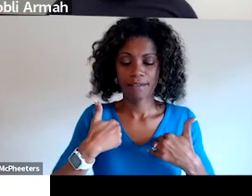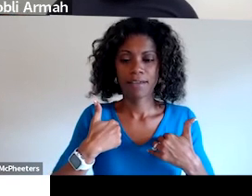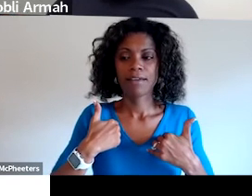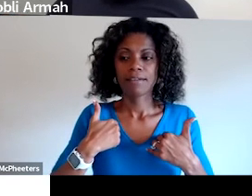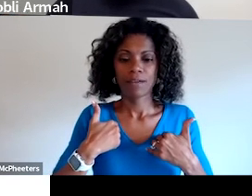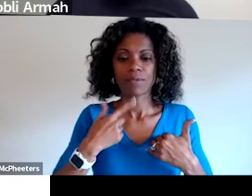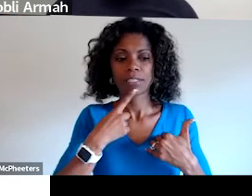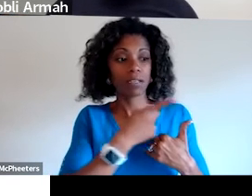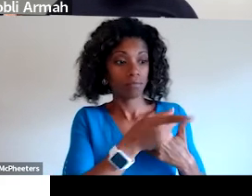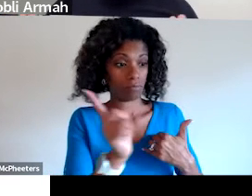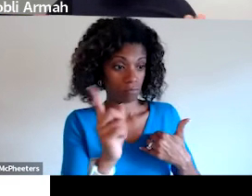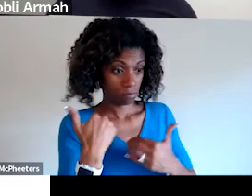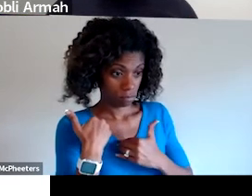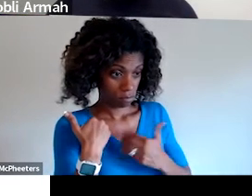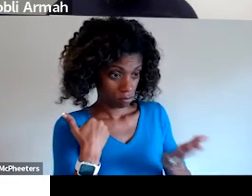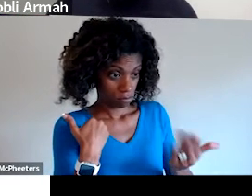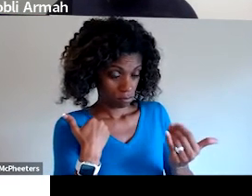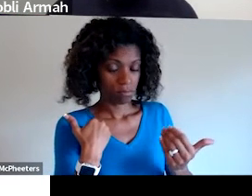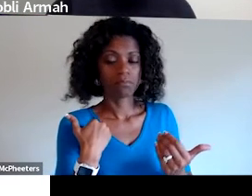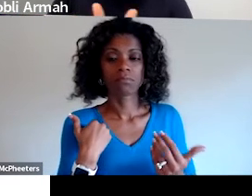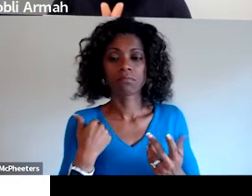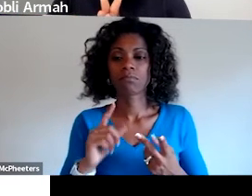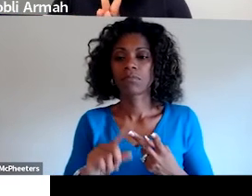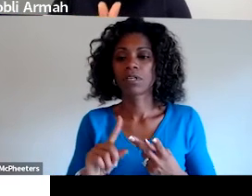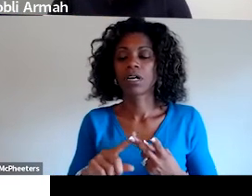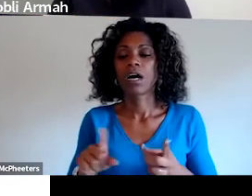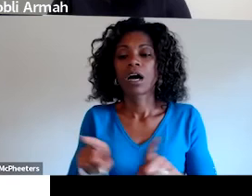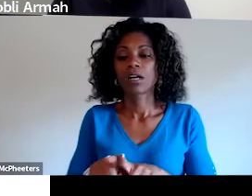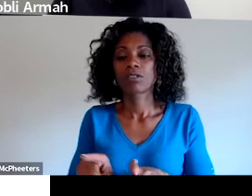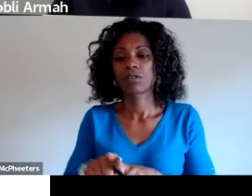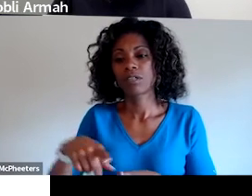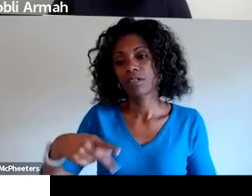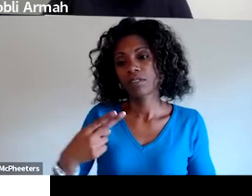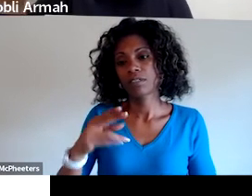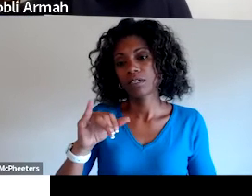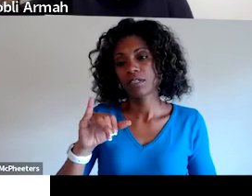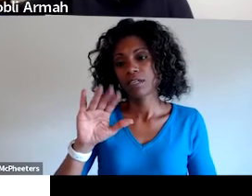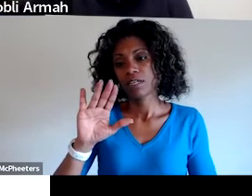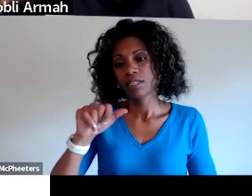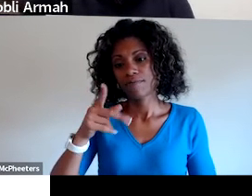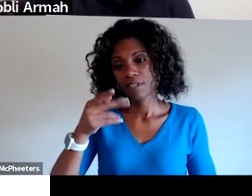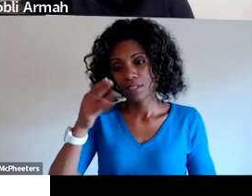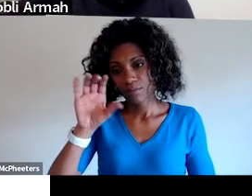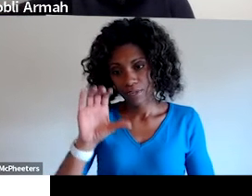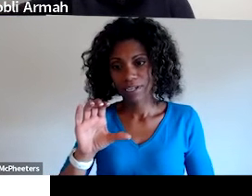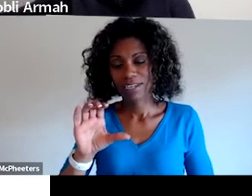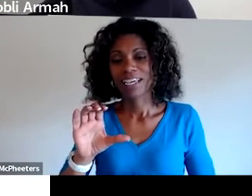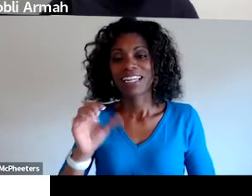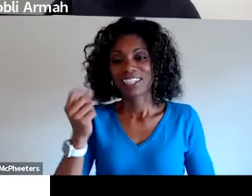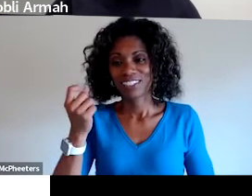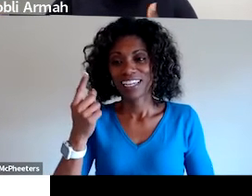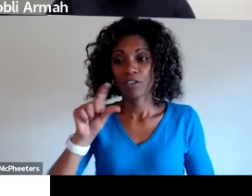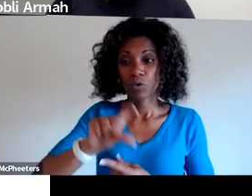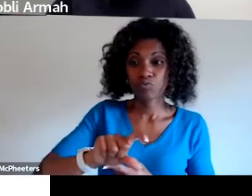Another way you can turn up the heat for those of us in the philanthropic sector, and there's ways to do this, because you got to turn it up, but you got to know when to turn it